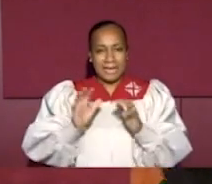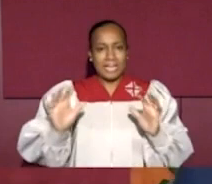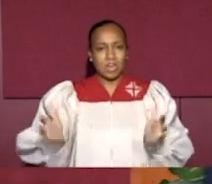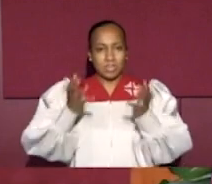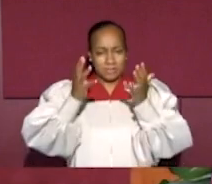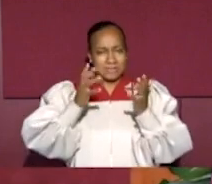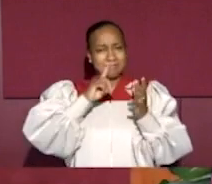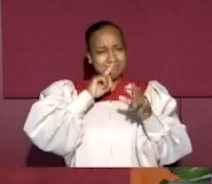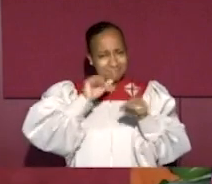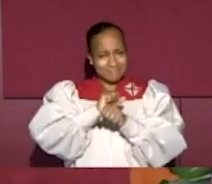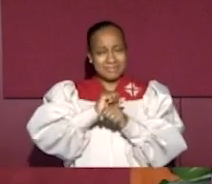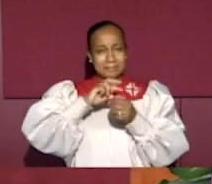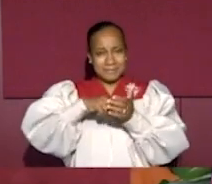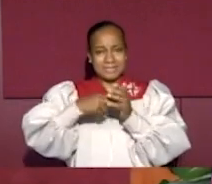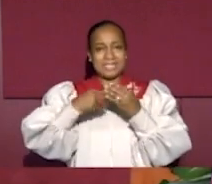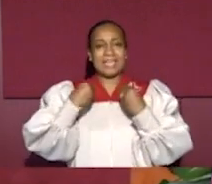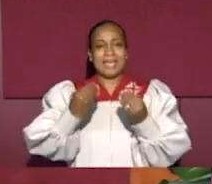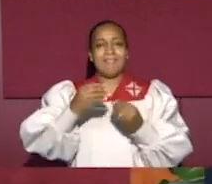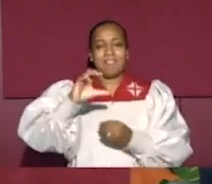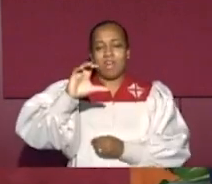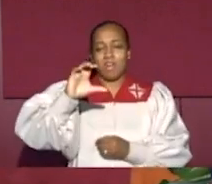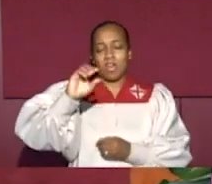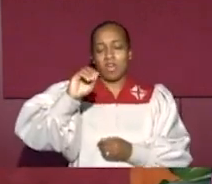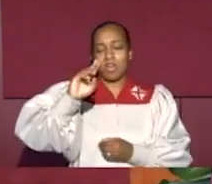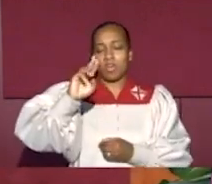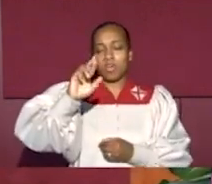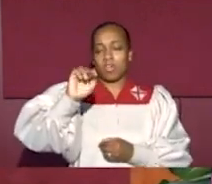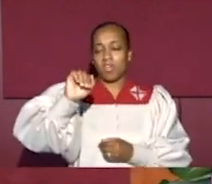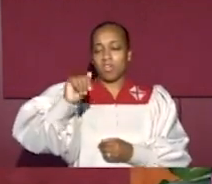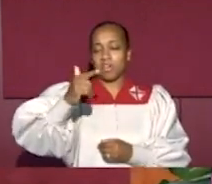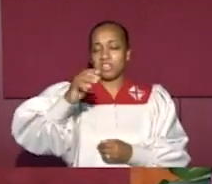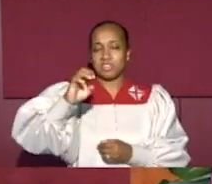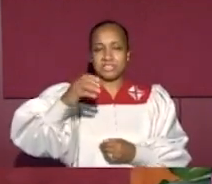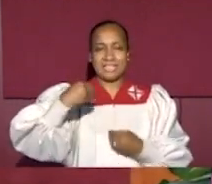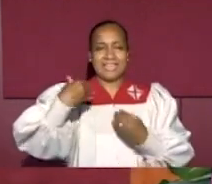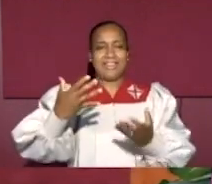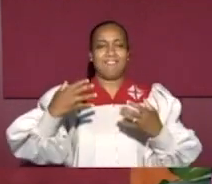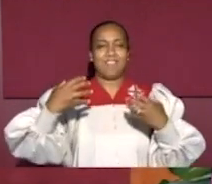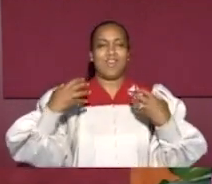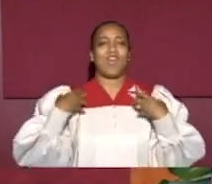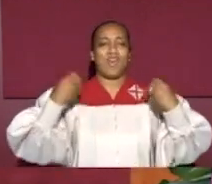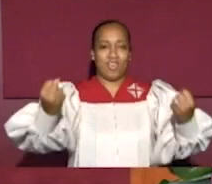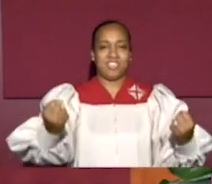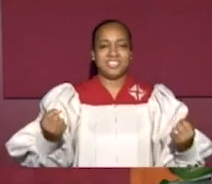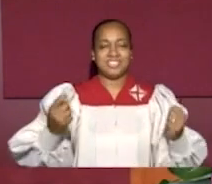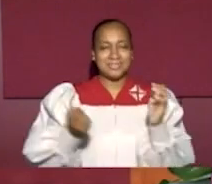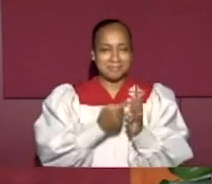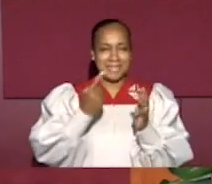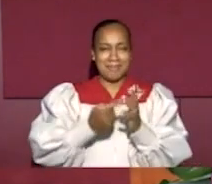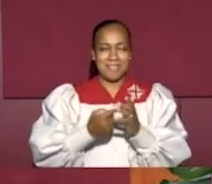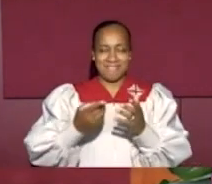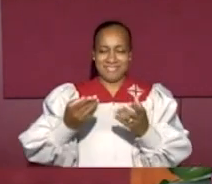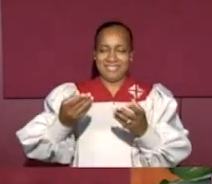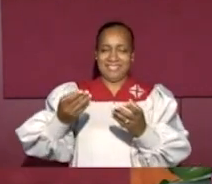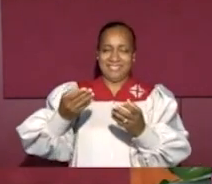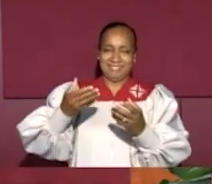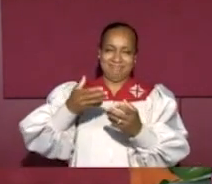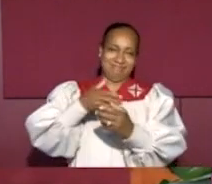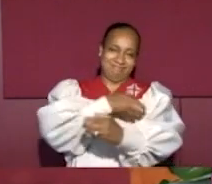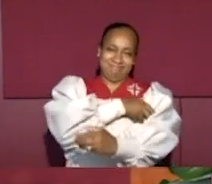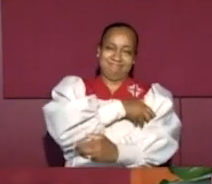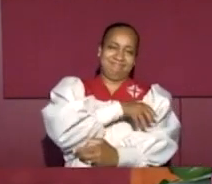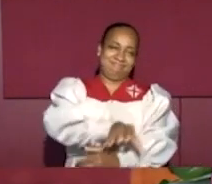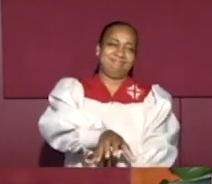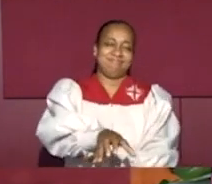Encourage literally means to give courage. You know, sometimes you have to give yourself courage. Sometimes you have to give yourself strength. Strength